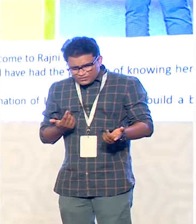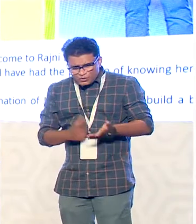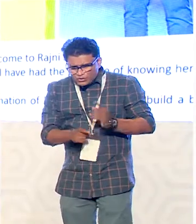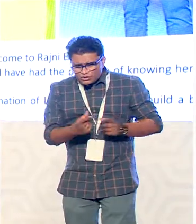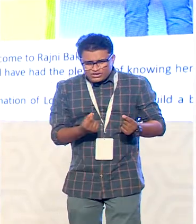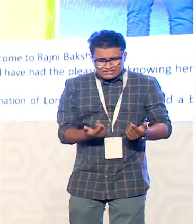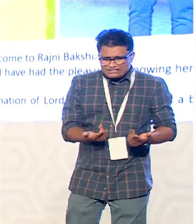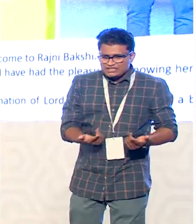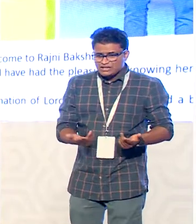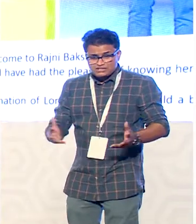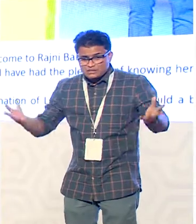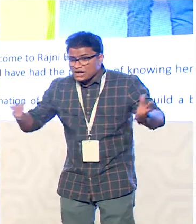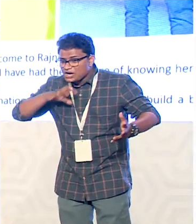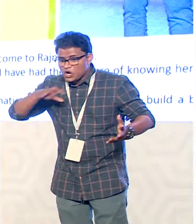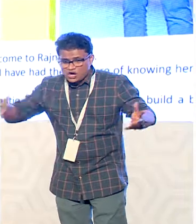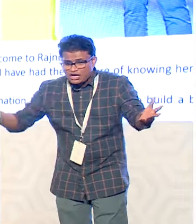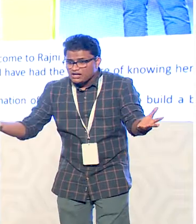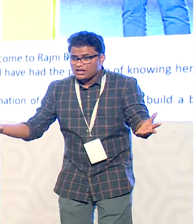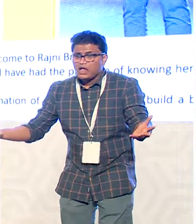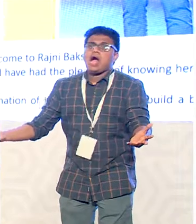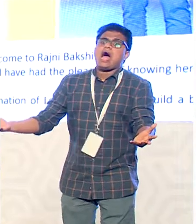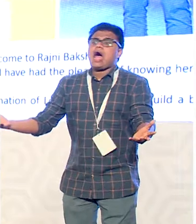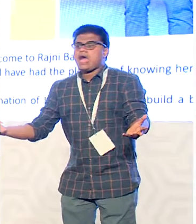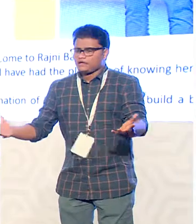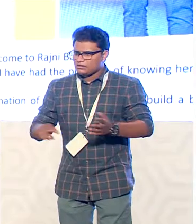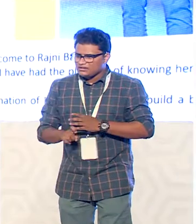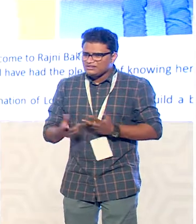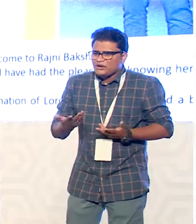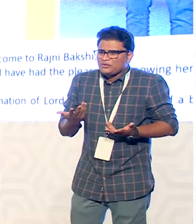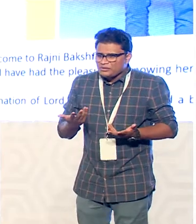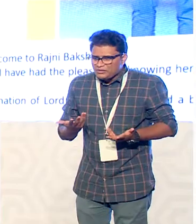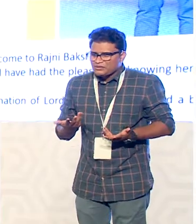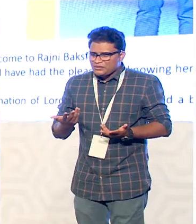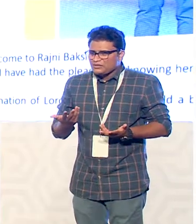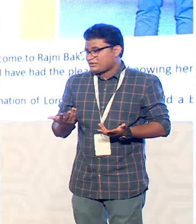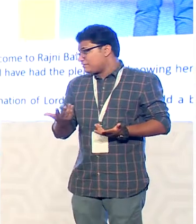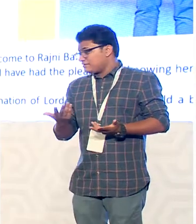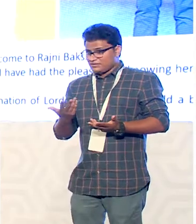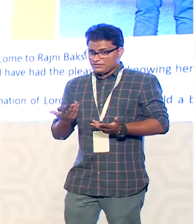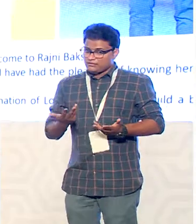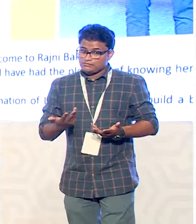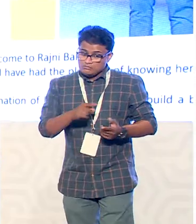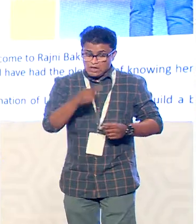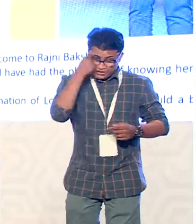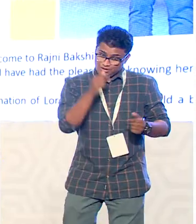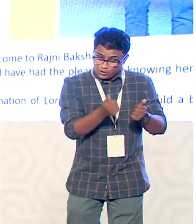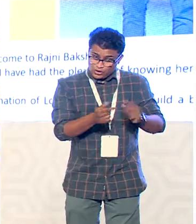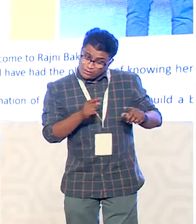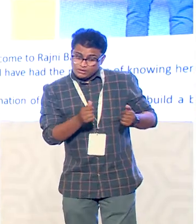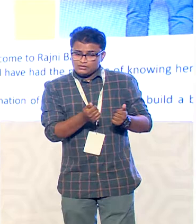Because, you know, big stones need to be lifted, and it's very sweet of you to offer, and it's the thought which